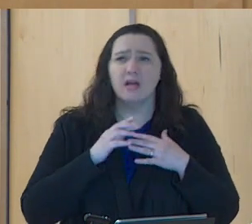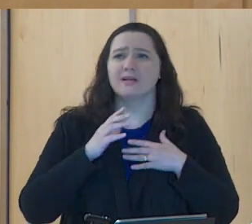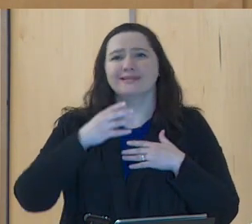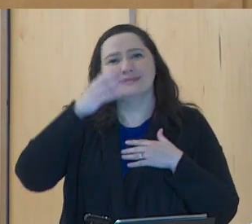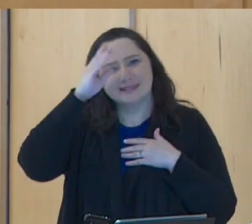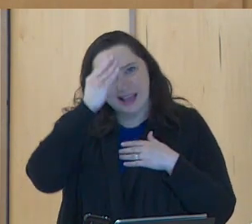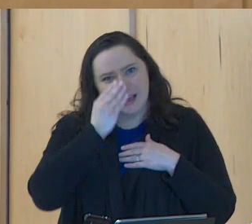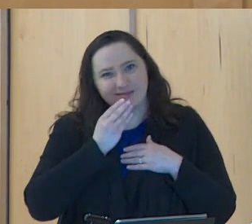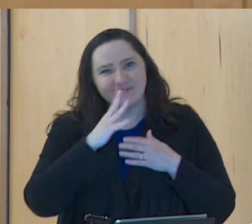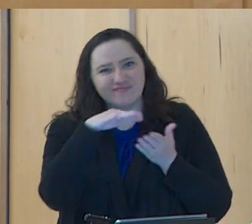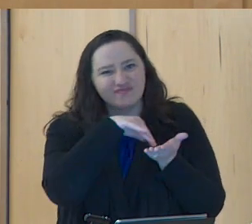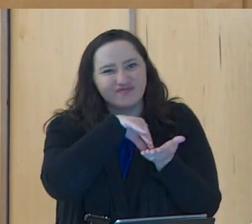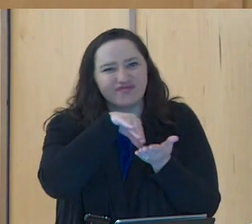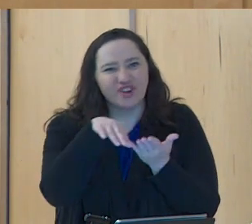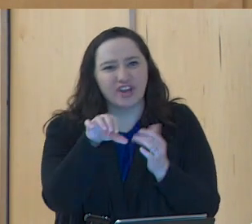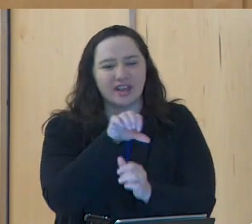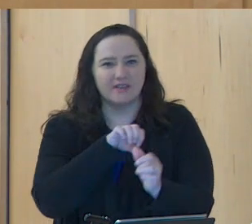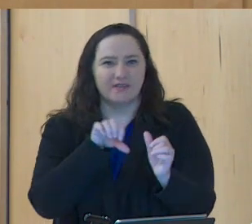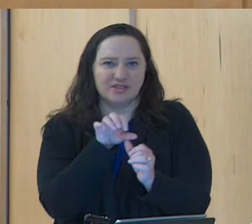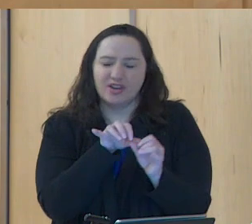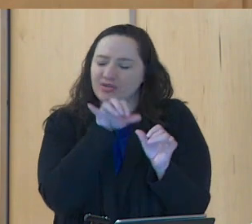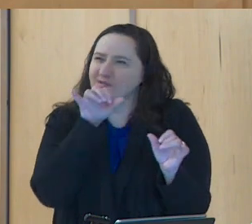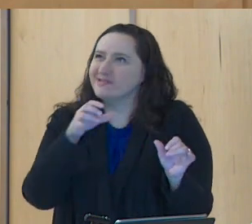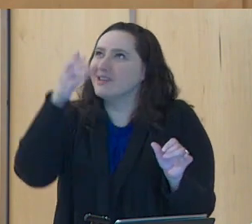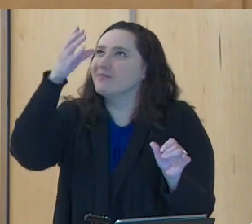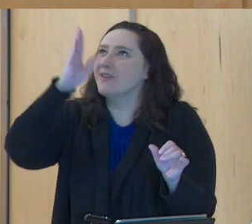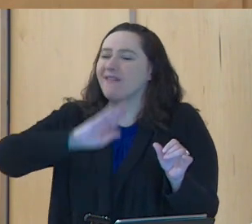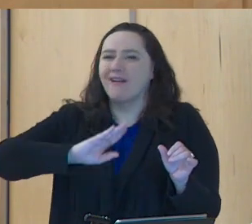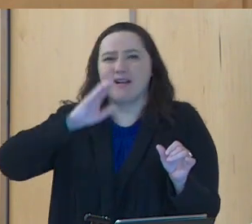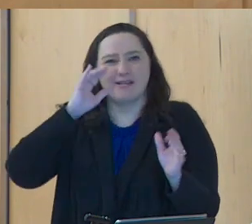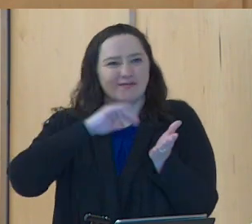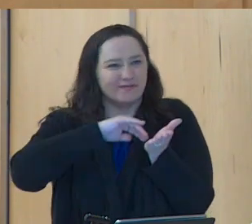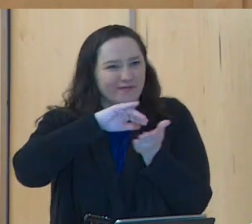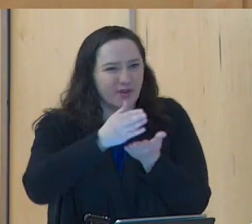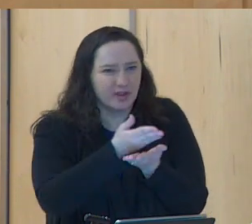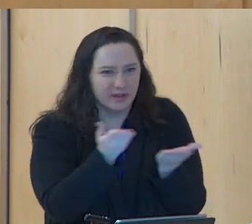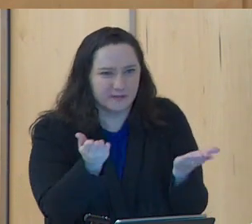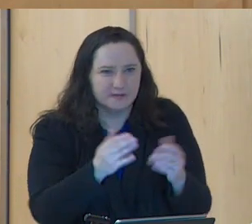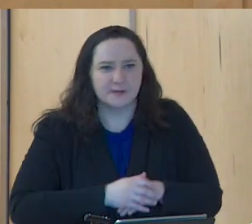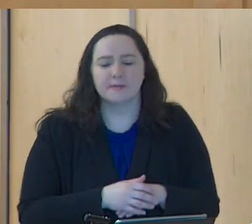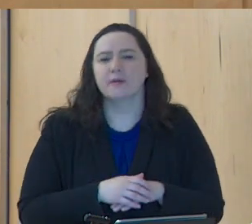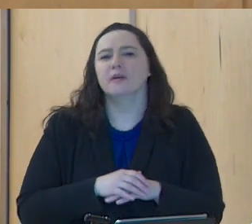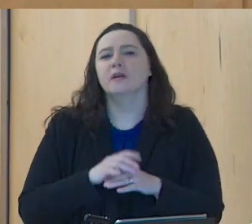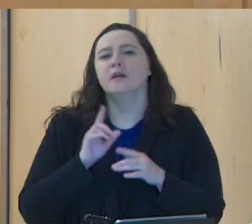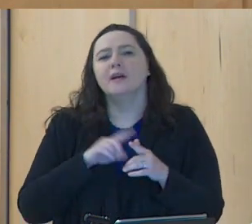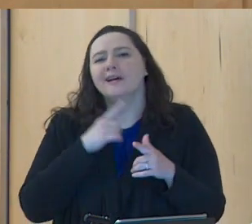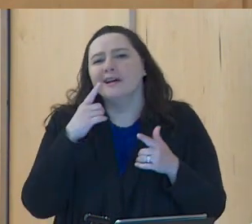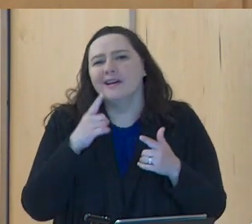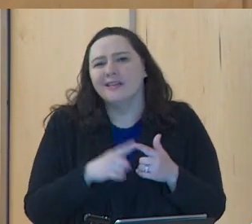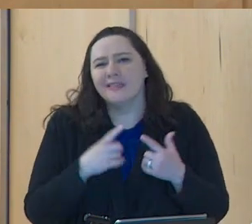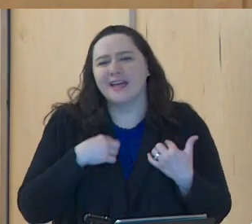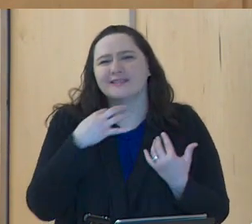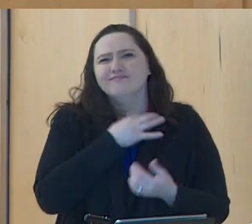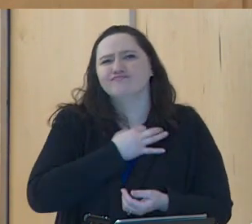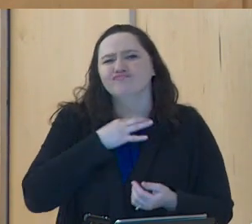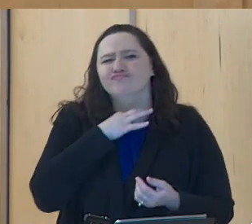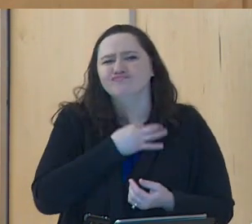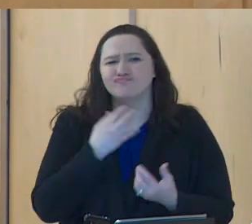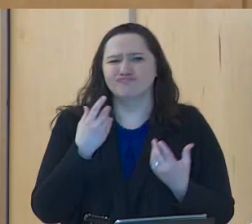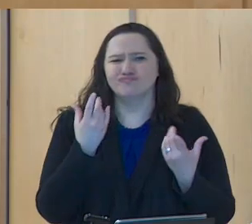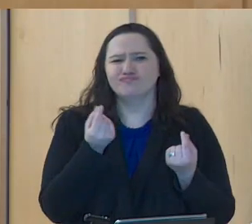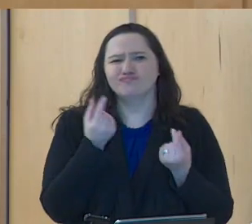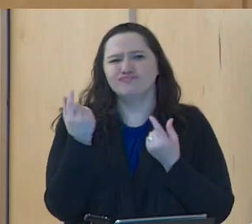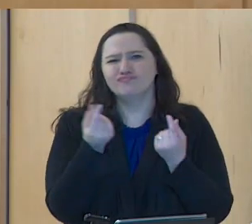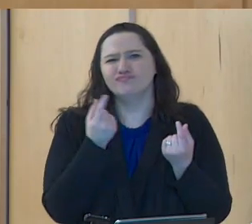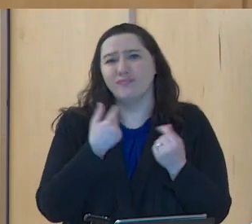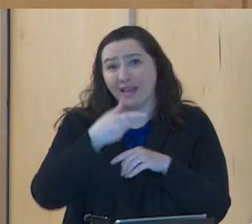word, forgive one another just as in Christ God forgave you. And then we begin to wonder, well, God is perfect. He can do